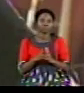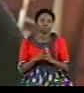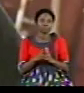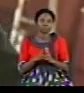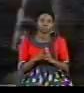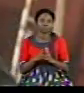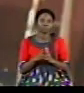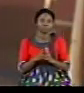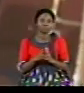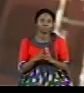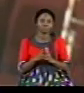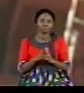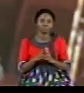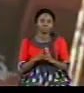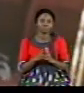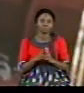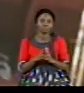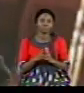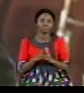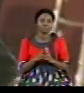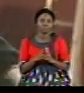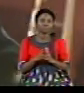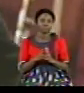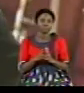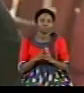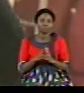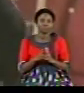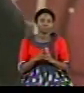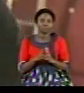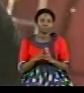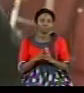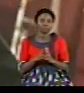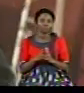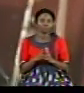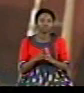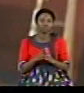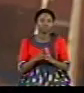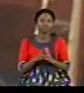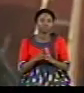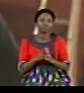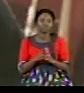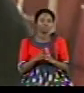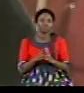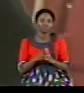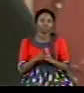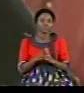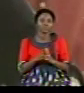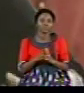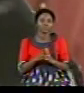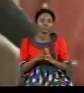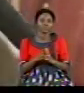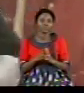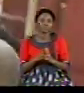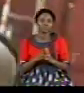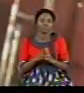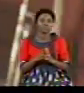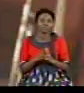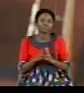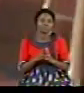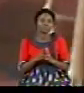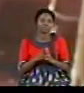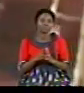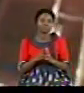Belsin, I am my yin. O dear metal, my modern Muslim. O dear metal, tell me